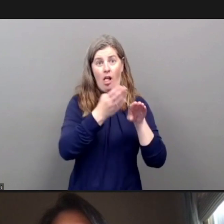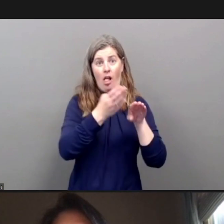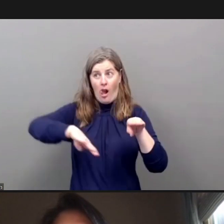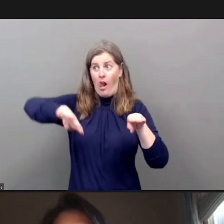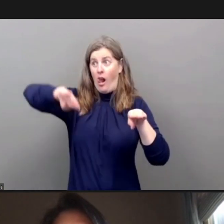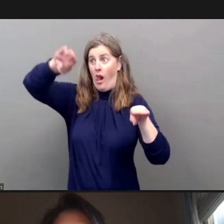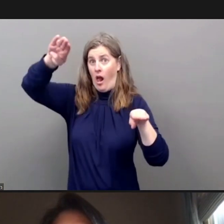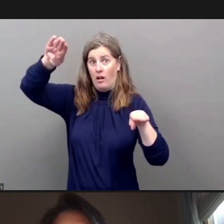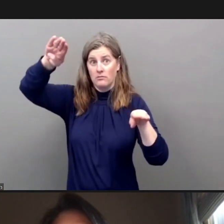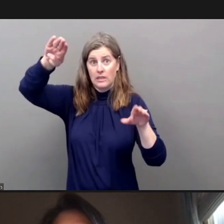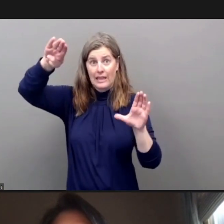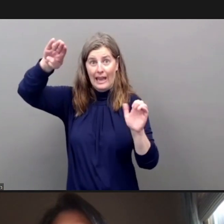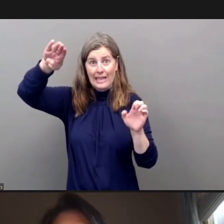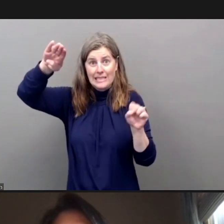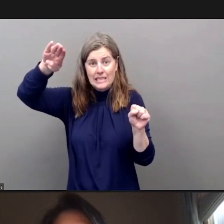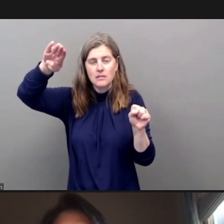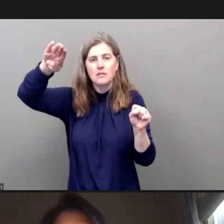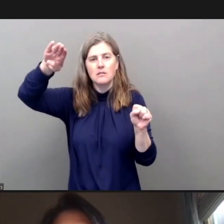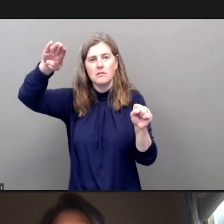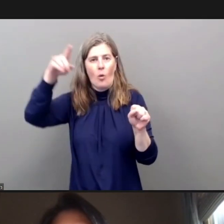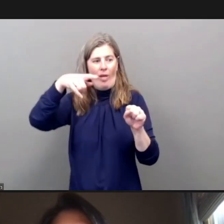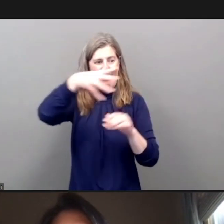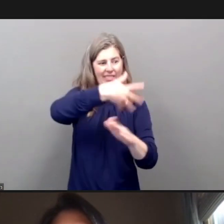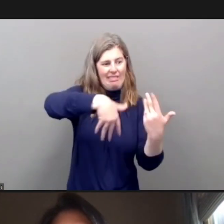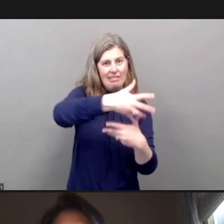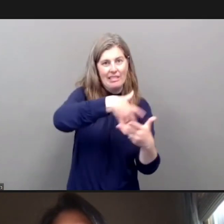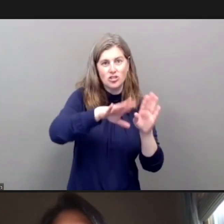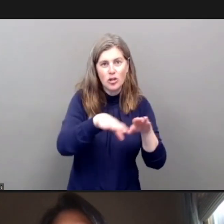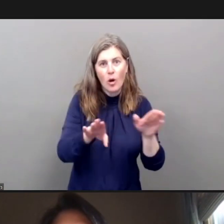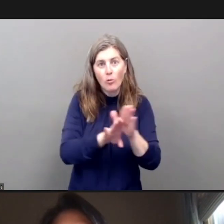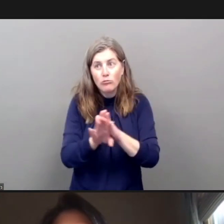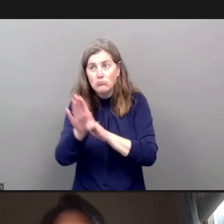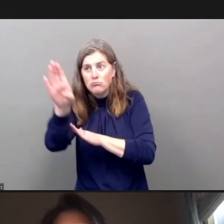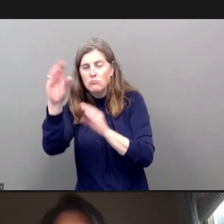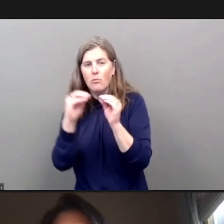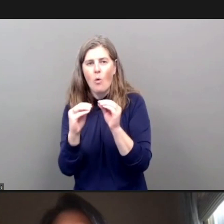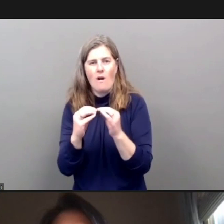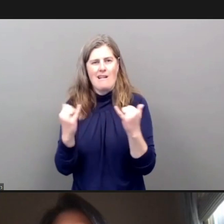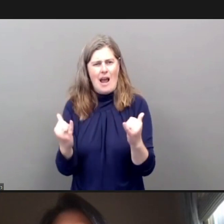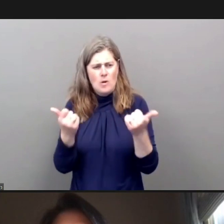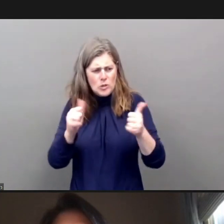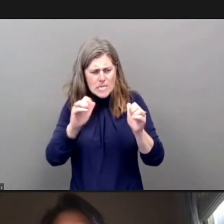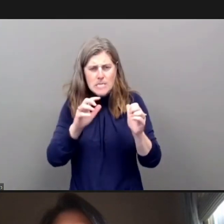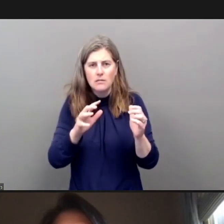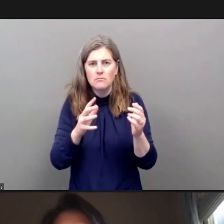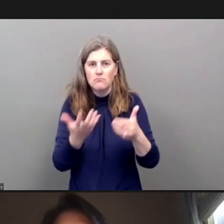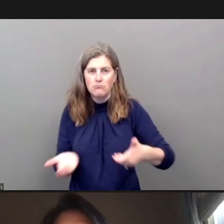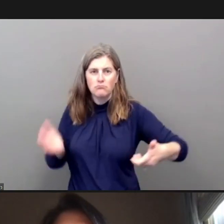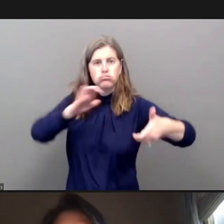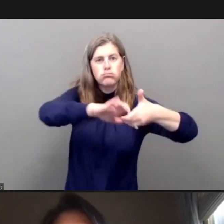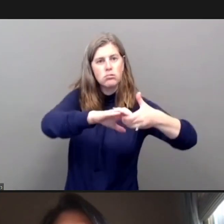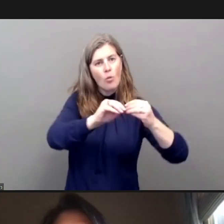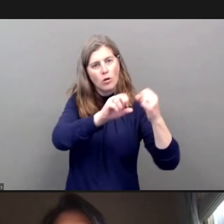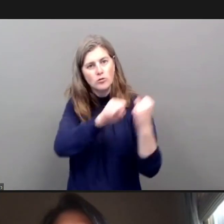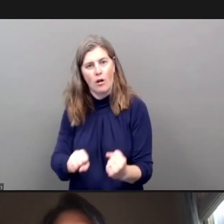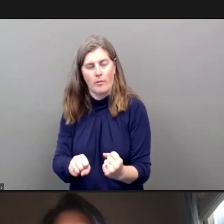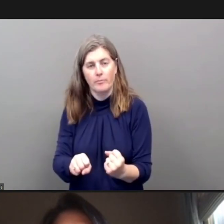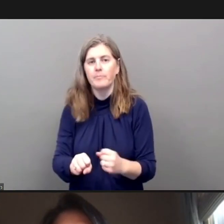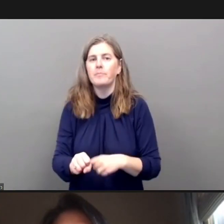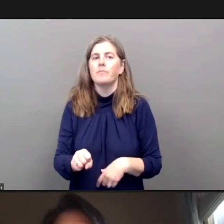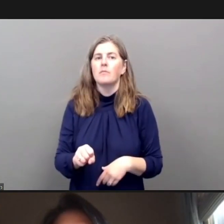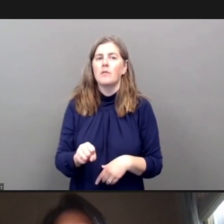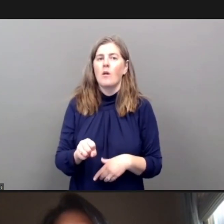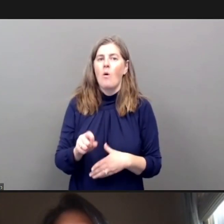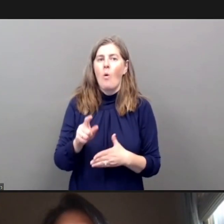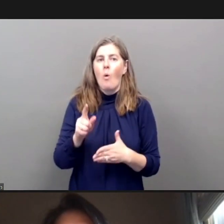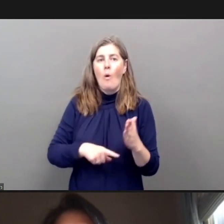cases among children. We're really trying to strengthen that collaboration. So I think what